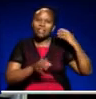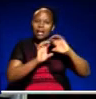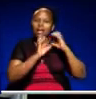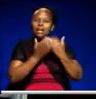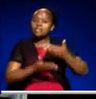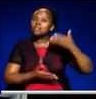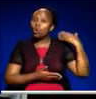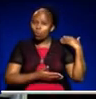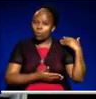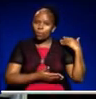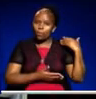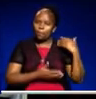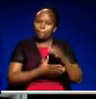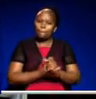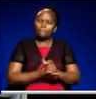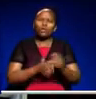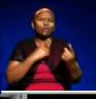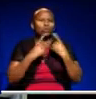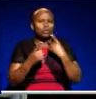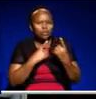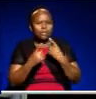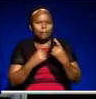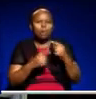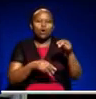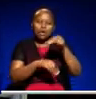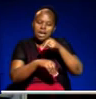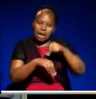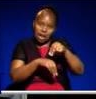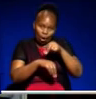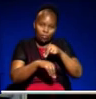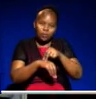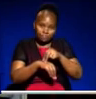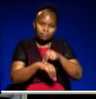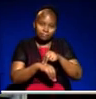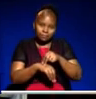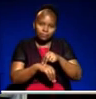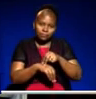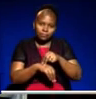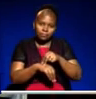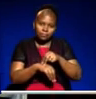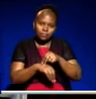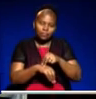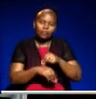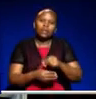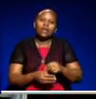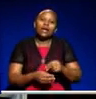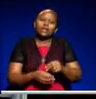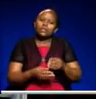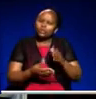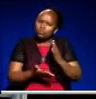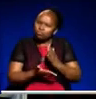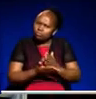classes. You talked about nouns in the previous classes. Lana, can